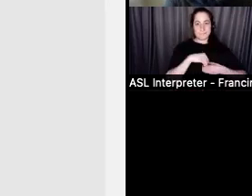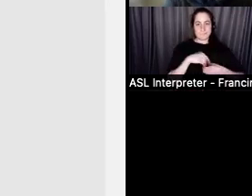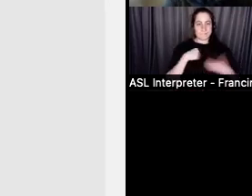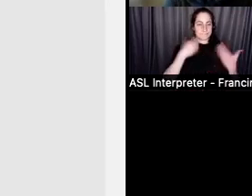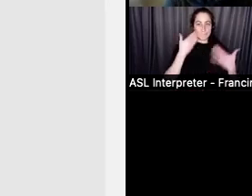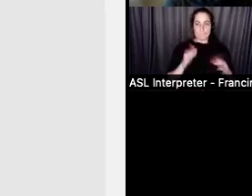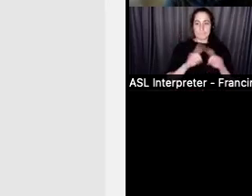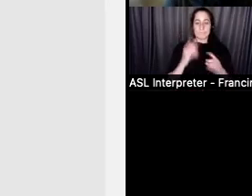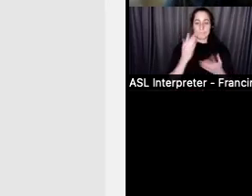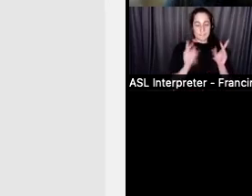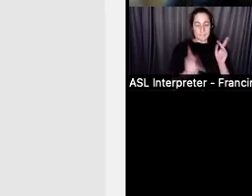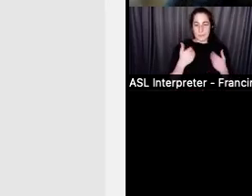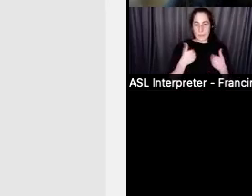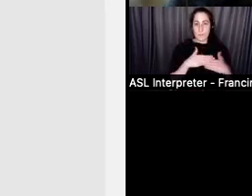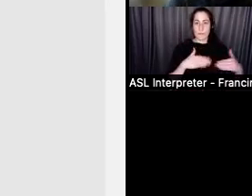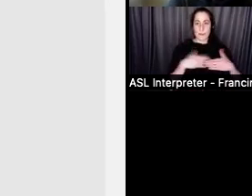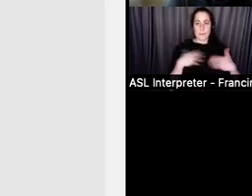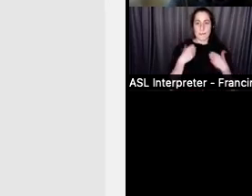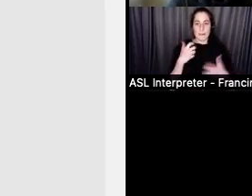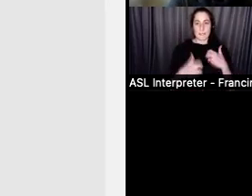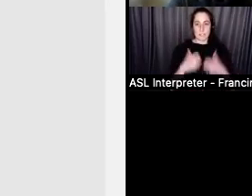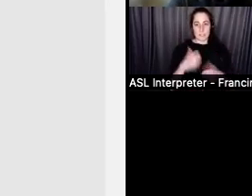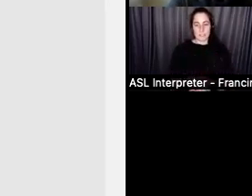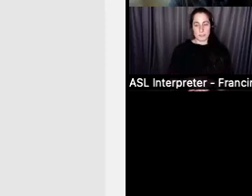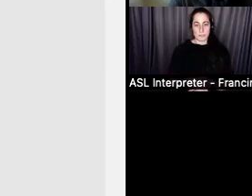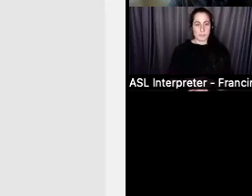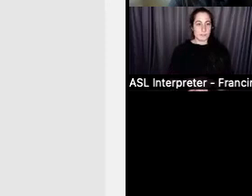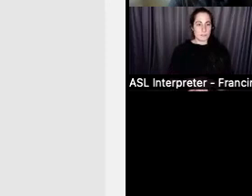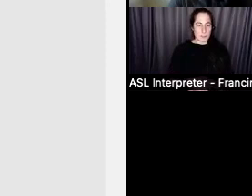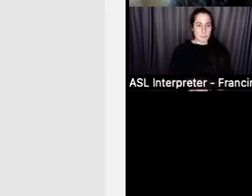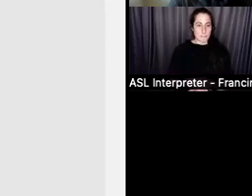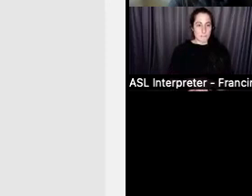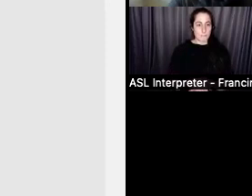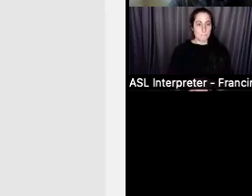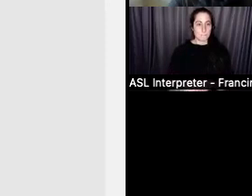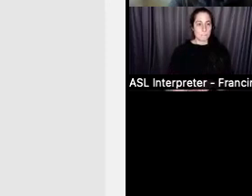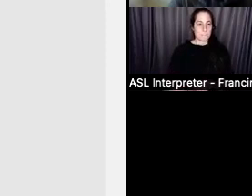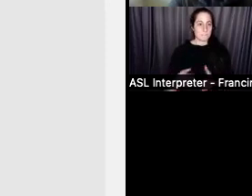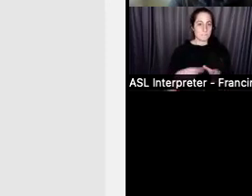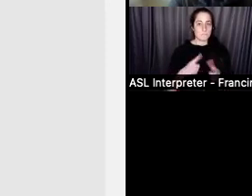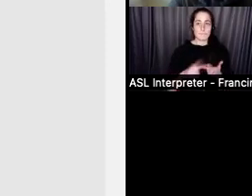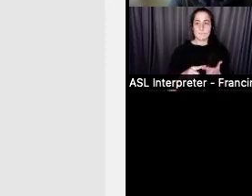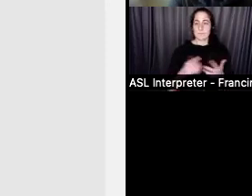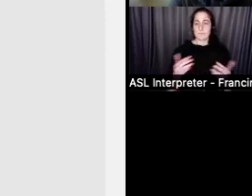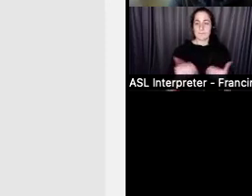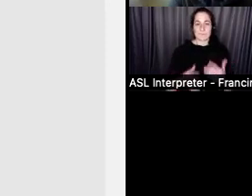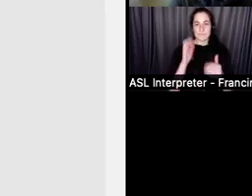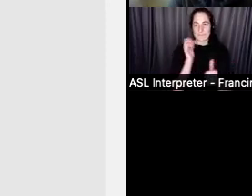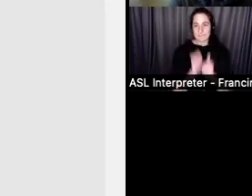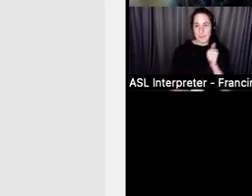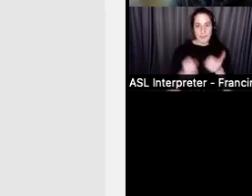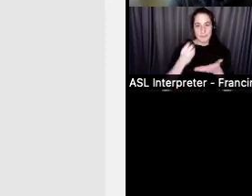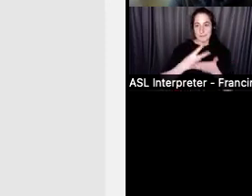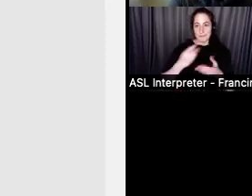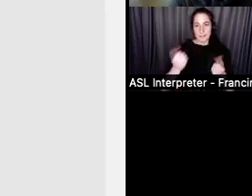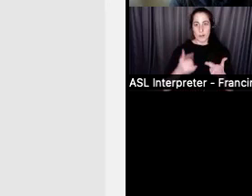with overlapping health conditions. Okay, so once you get kind of past all those threshold